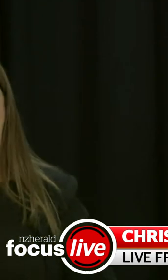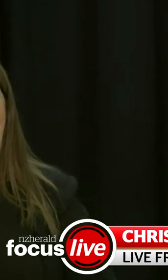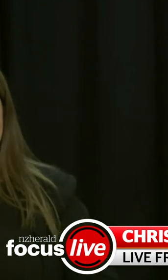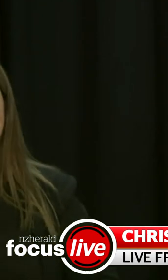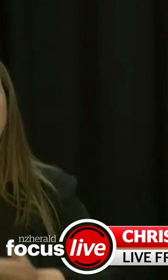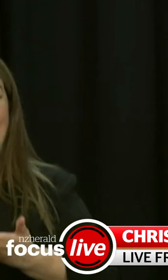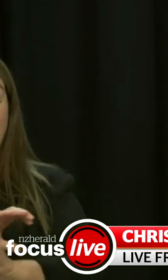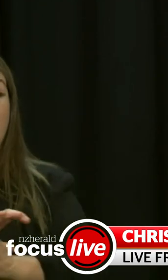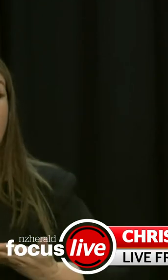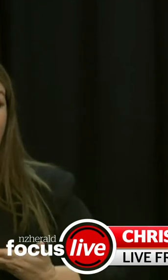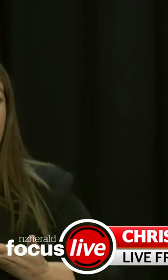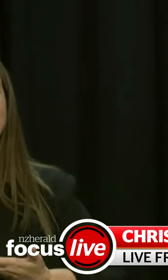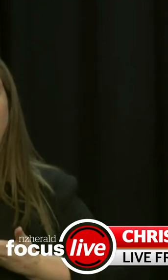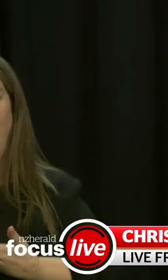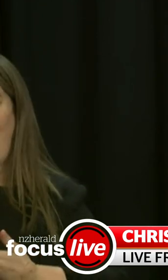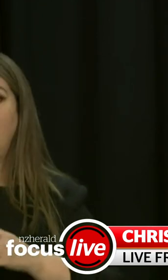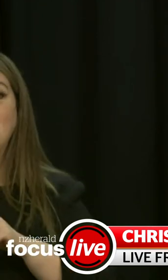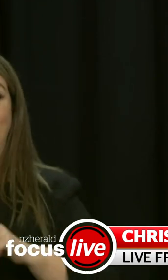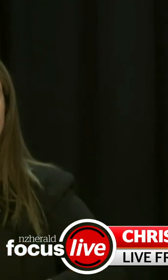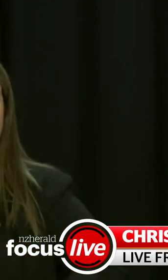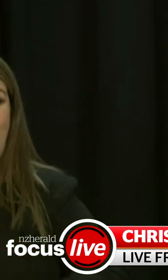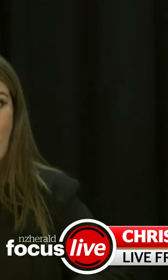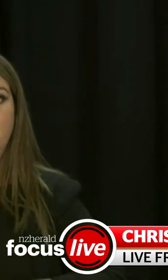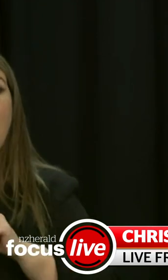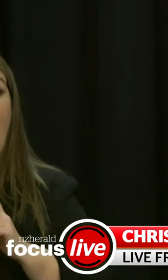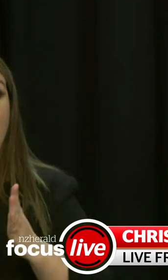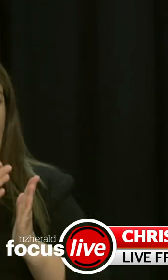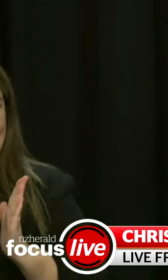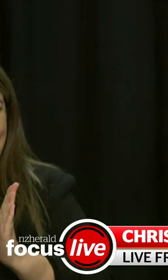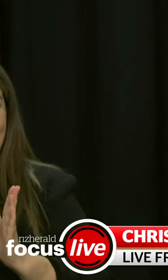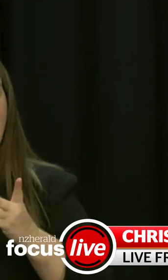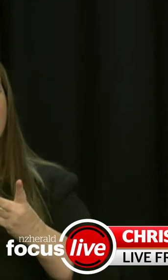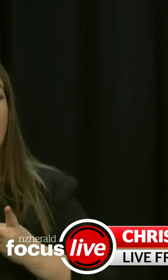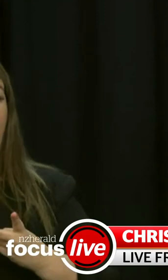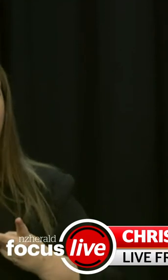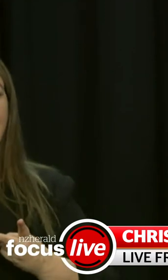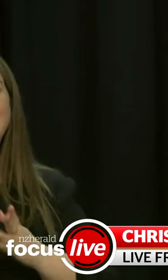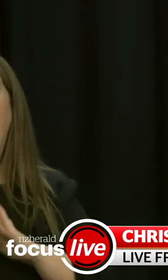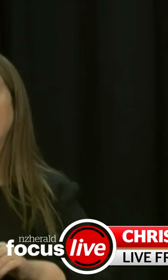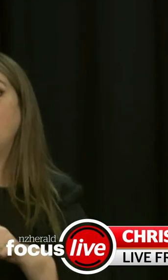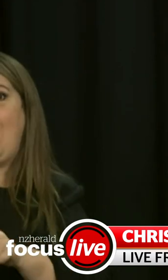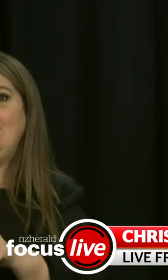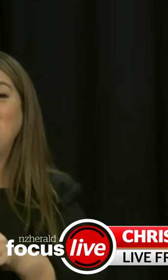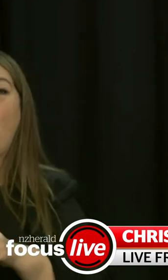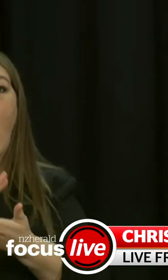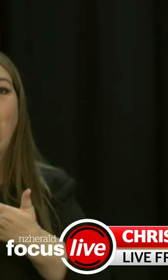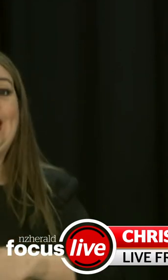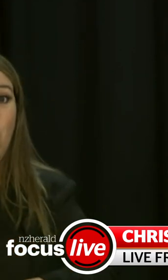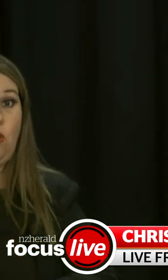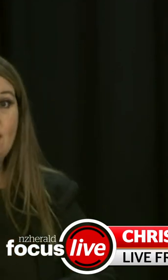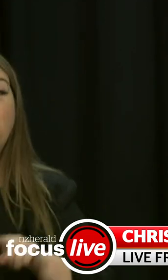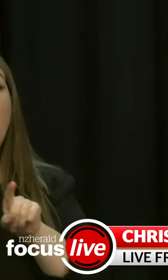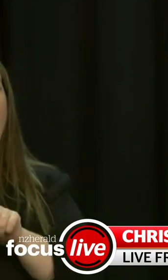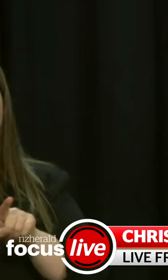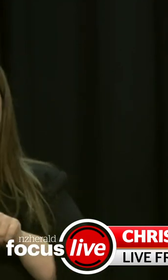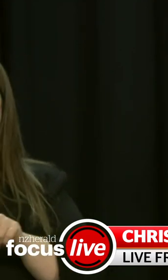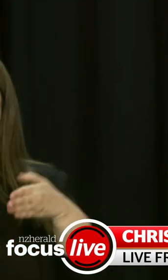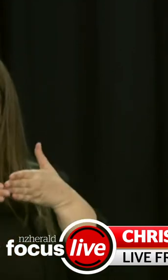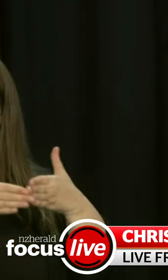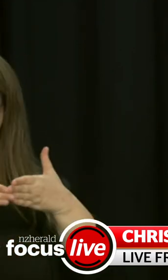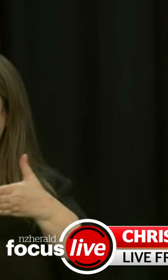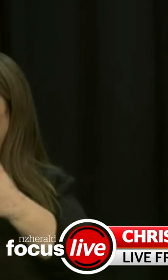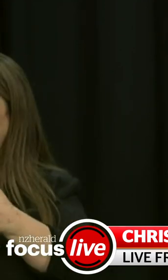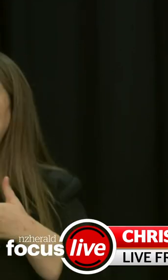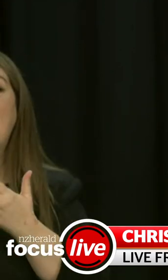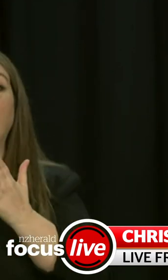including upgraded aviation fueling facilities at Ohakia and world-class communications to our frigates and new